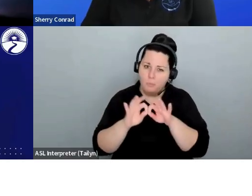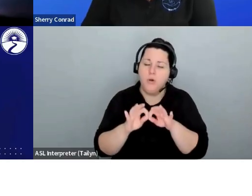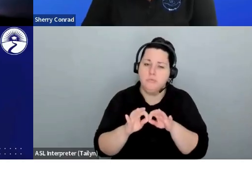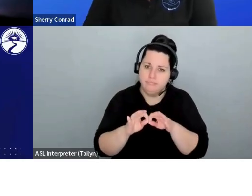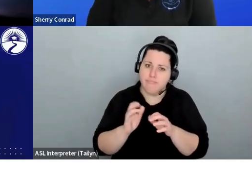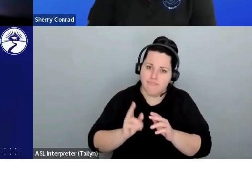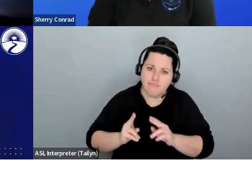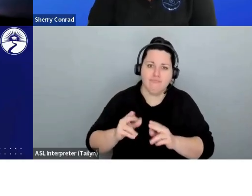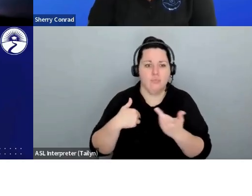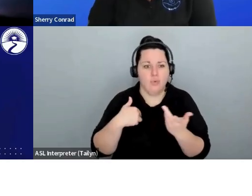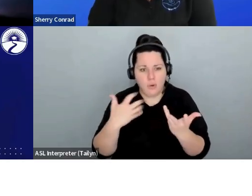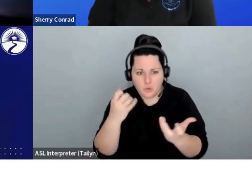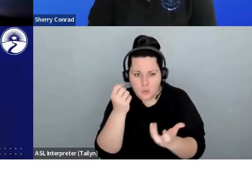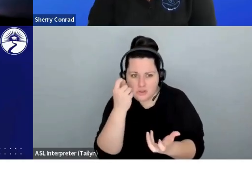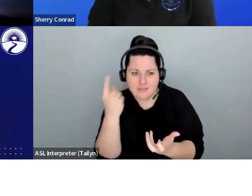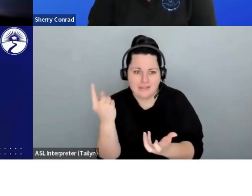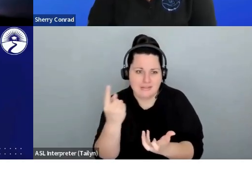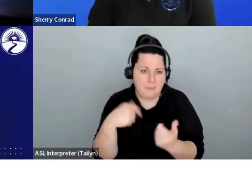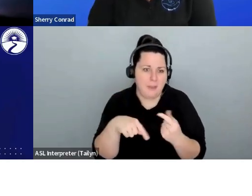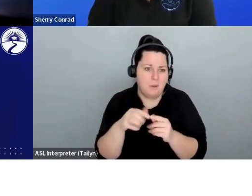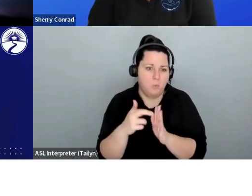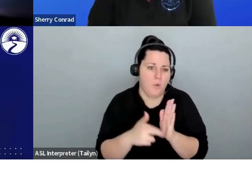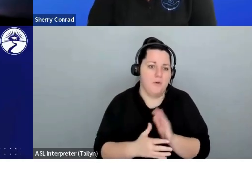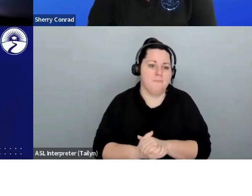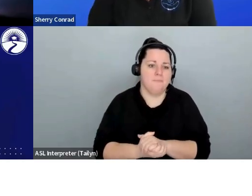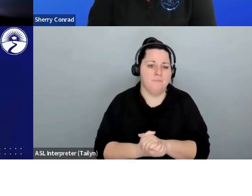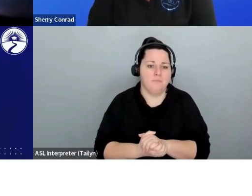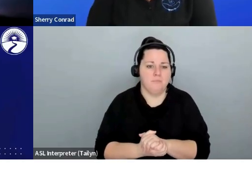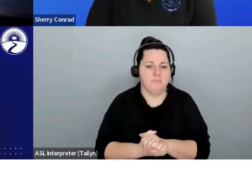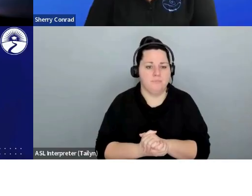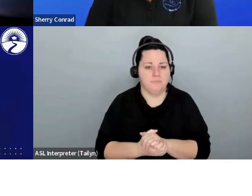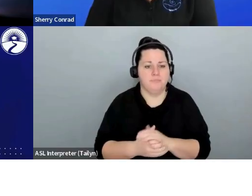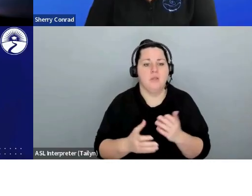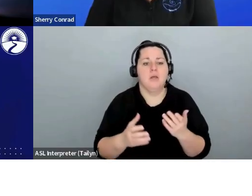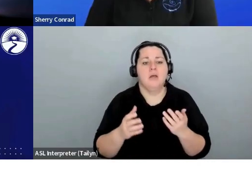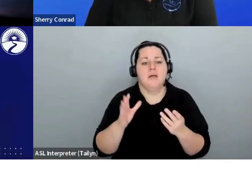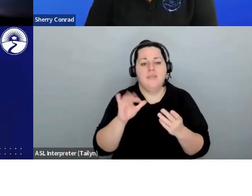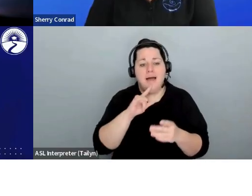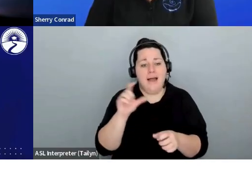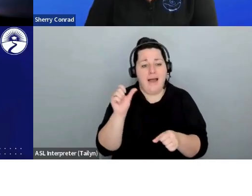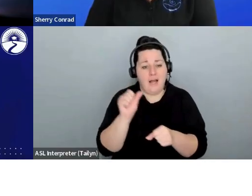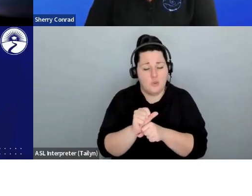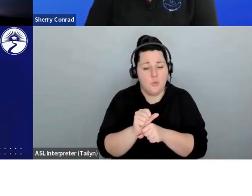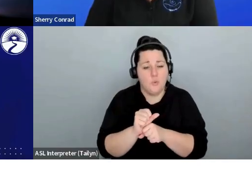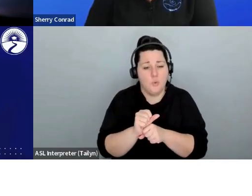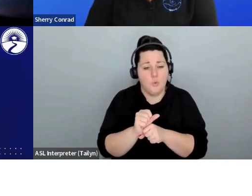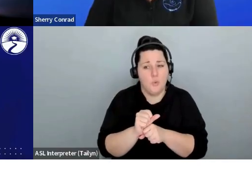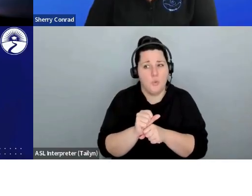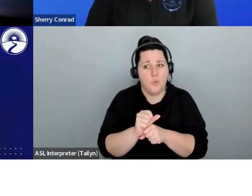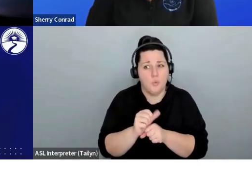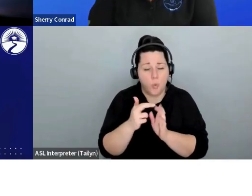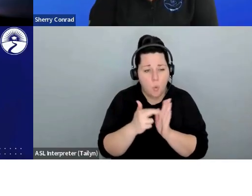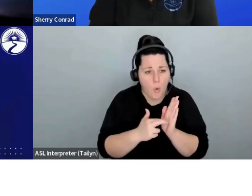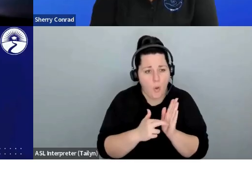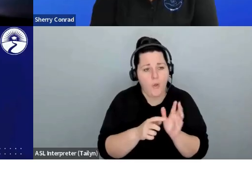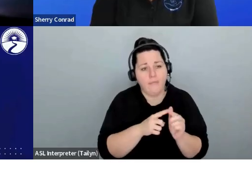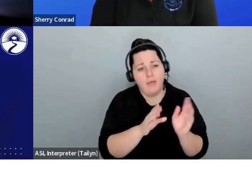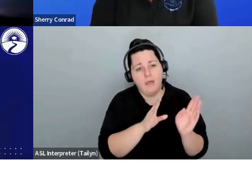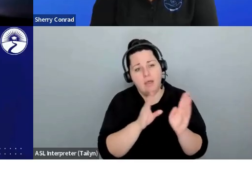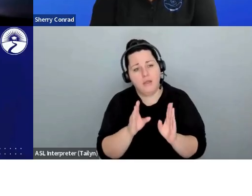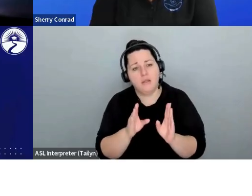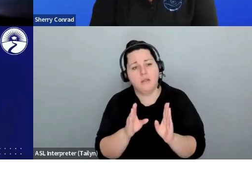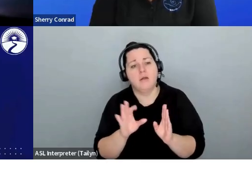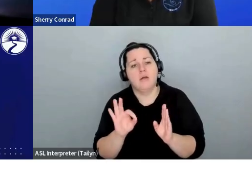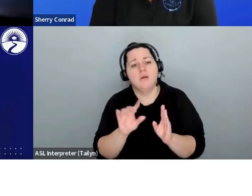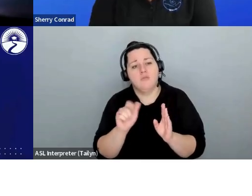trying to understand something around rule. There's the actual rule, and then and we've got